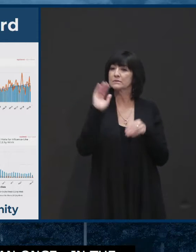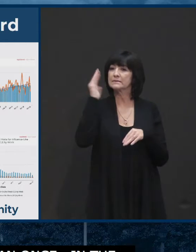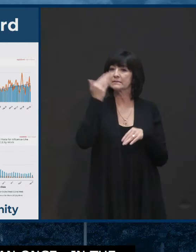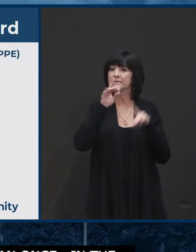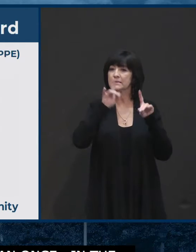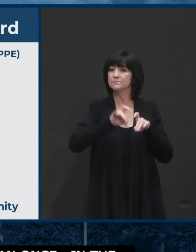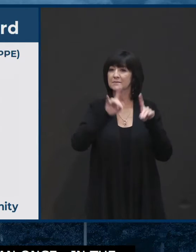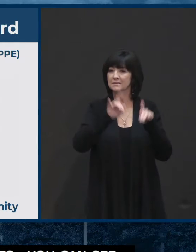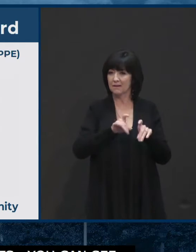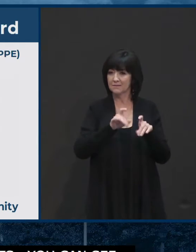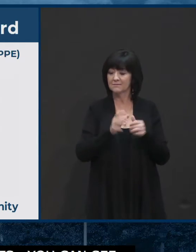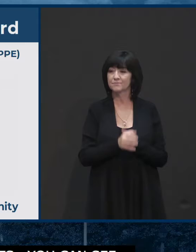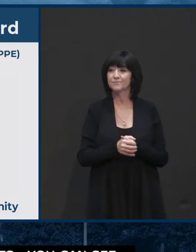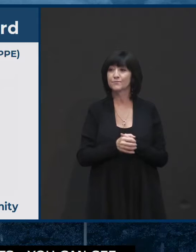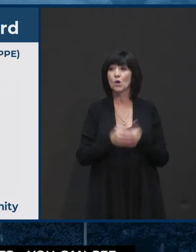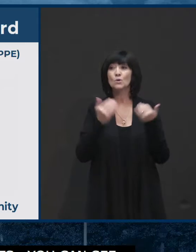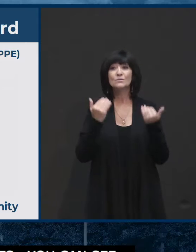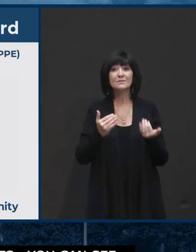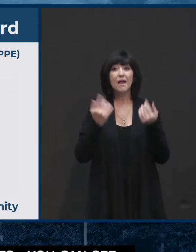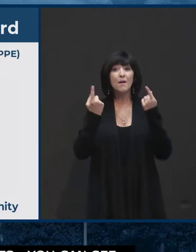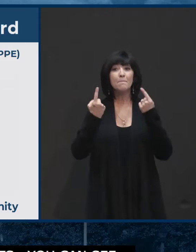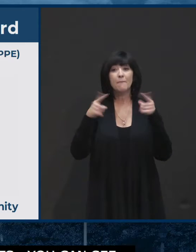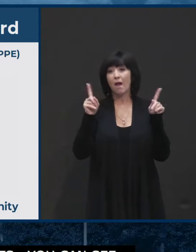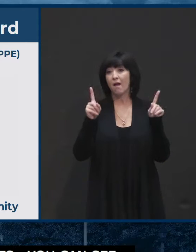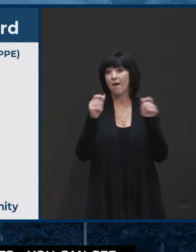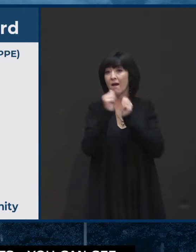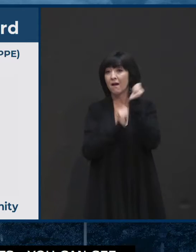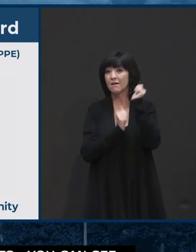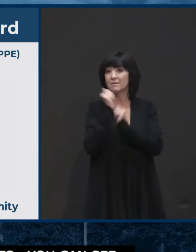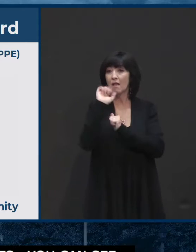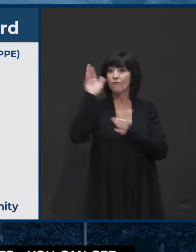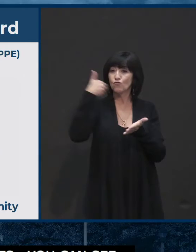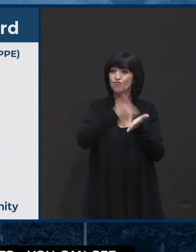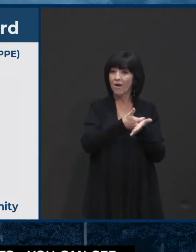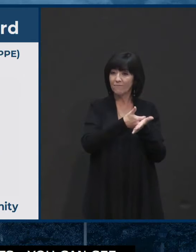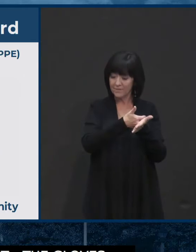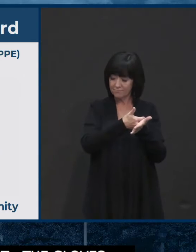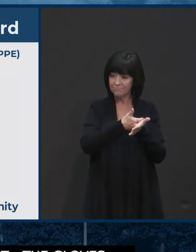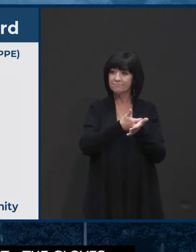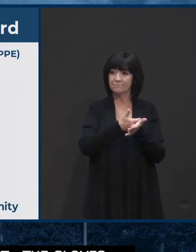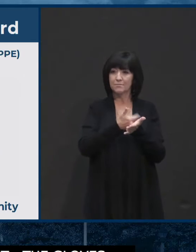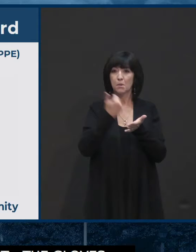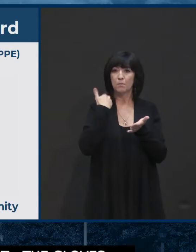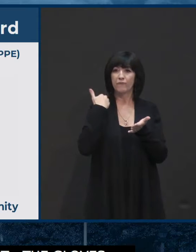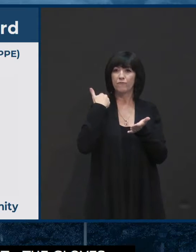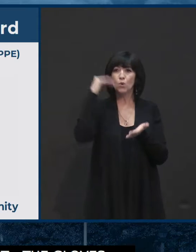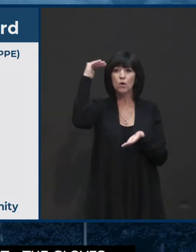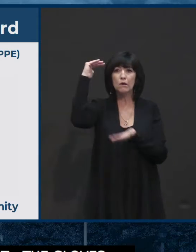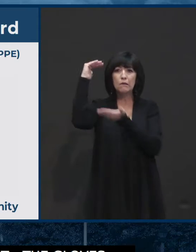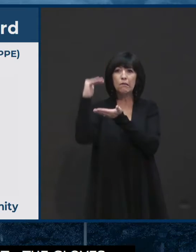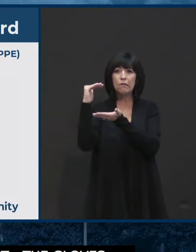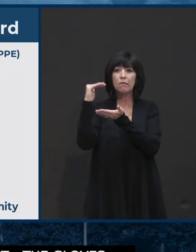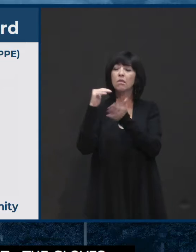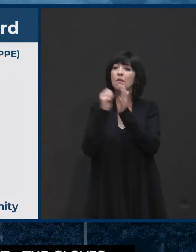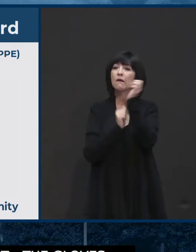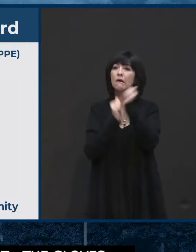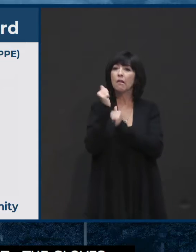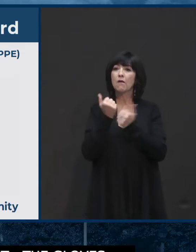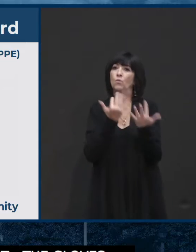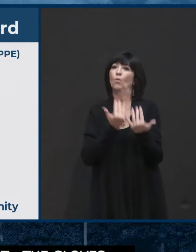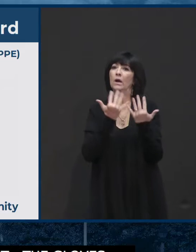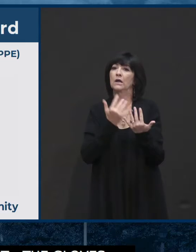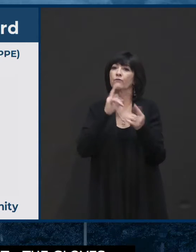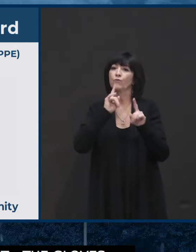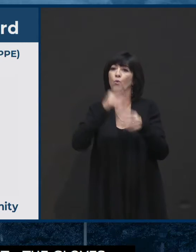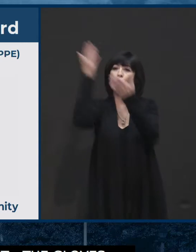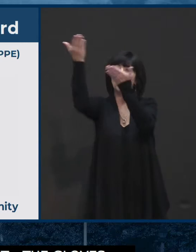gloves came in, and so we're fully equipped here with PPE. All the vessels are completely full.